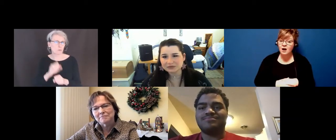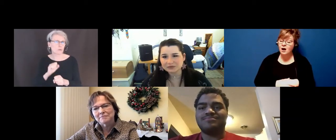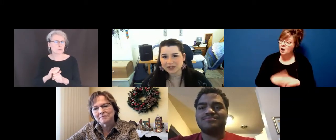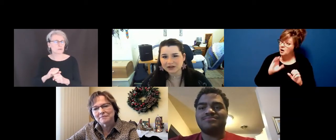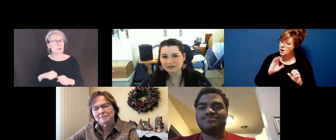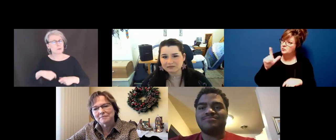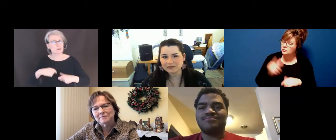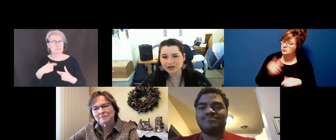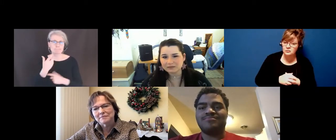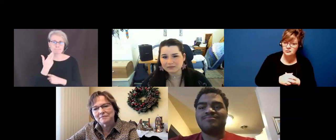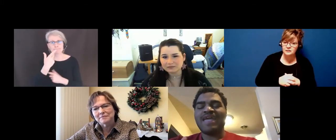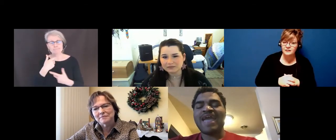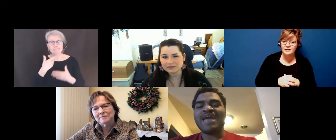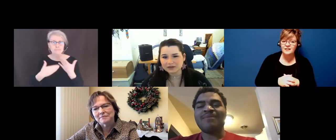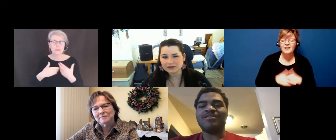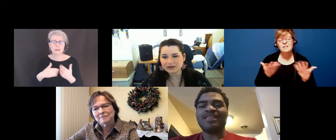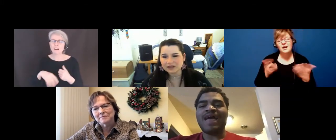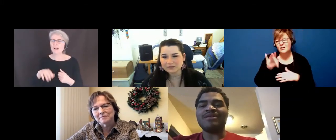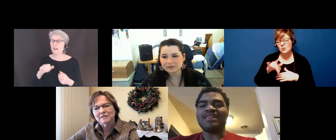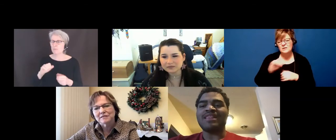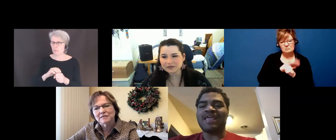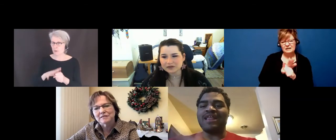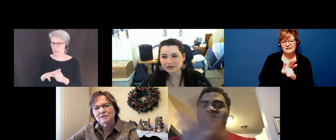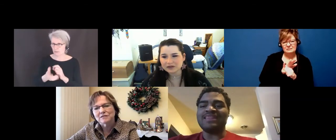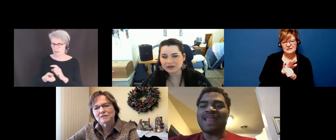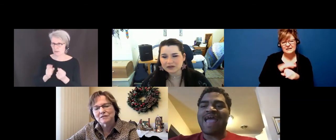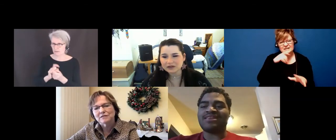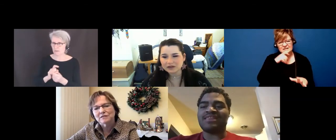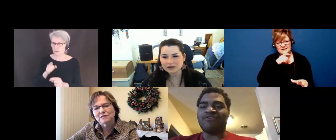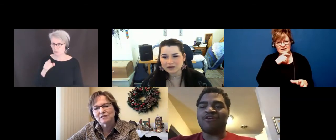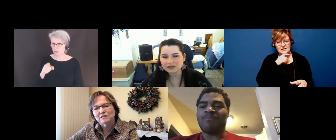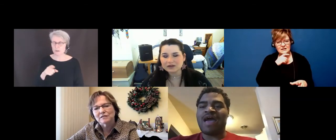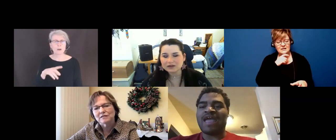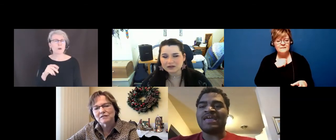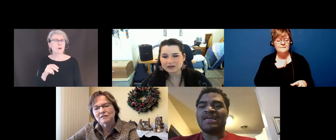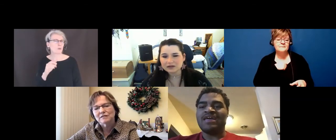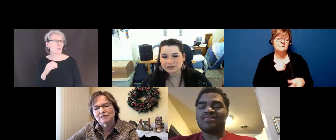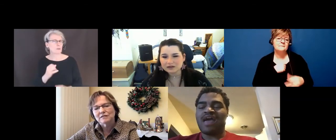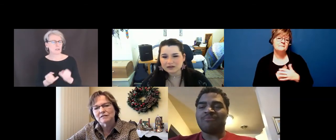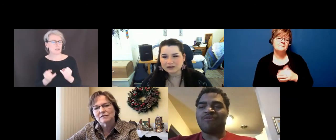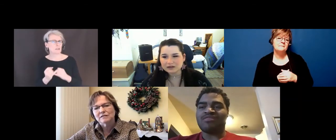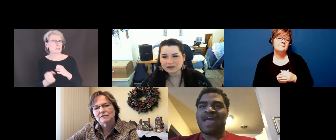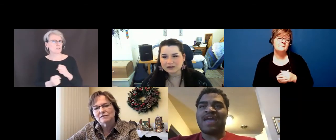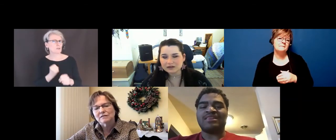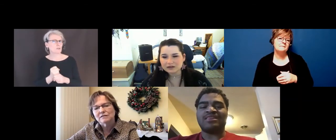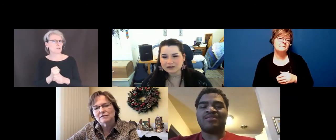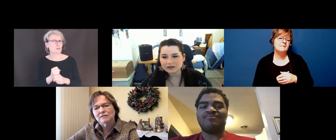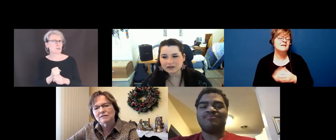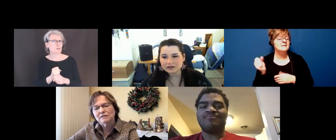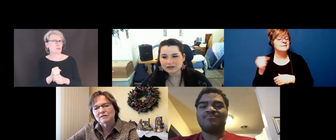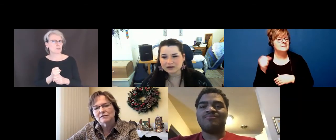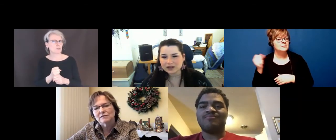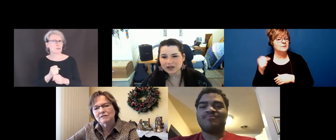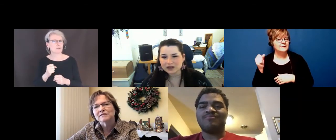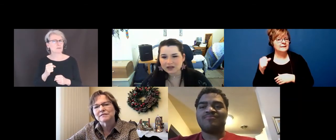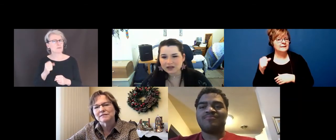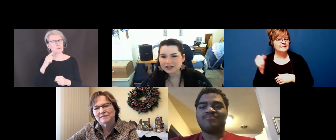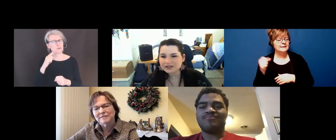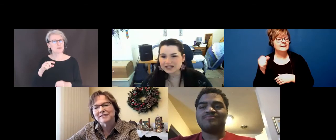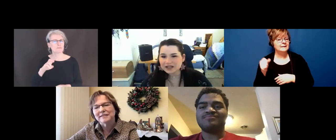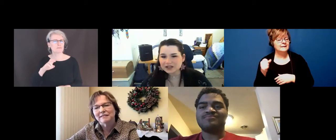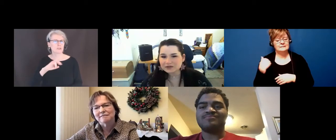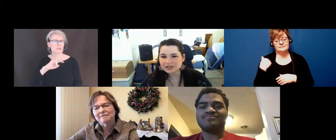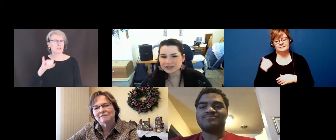to performing. Yeah, but that was in like the last year of my time of jazz. Yeah.